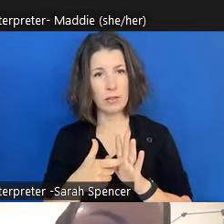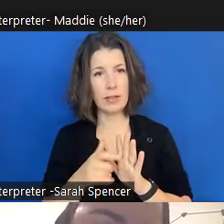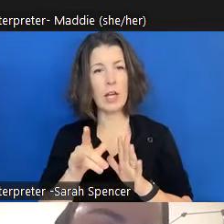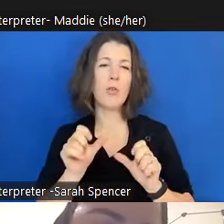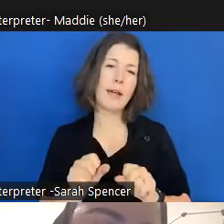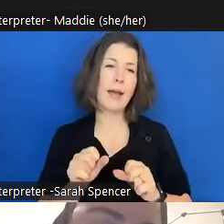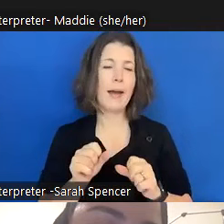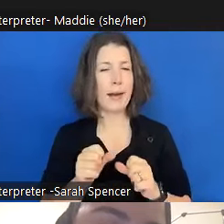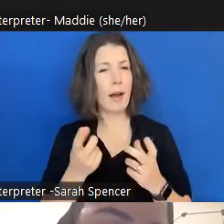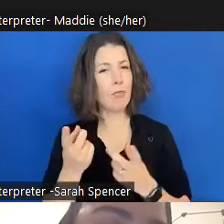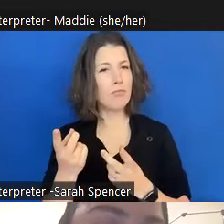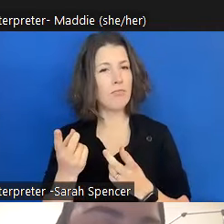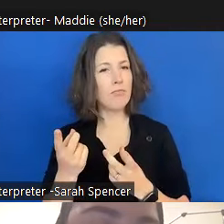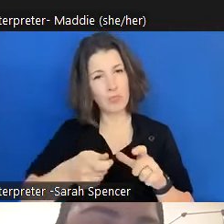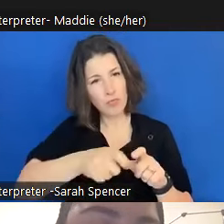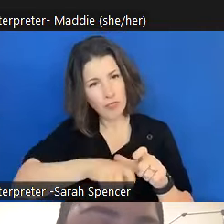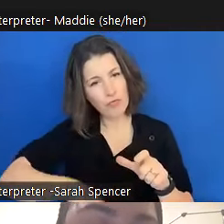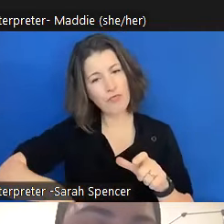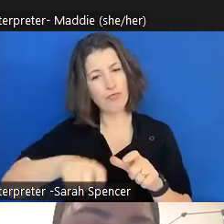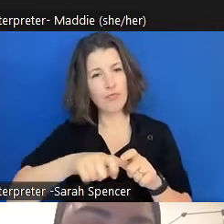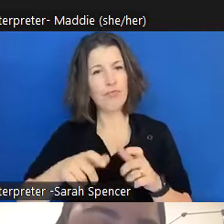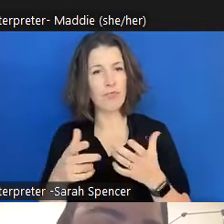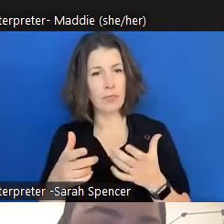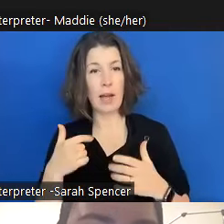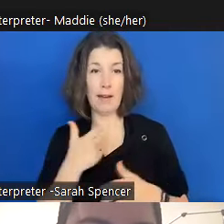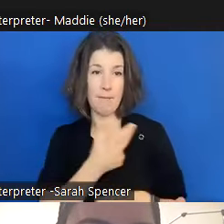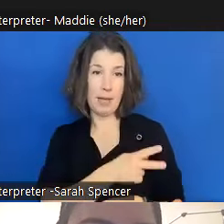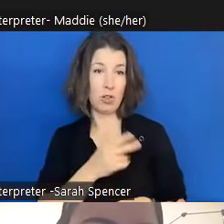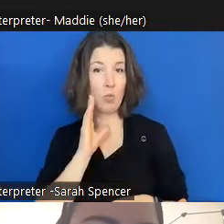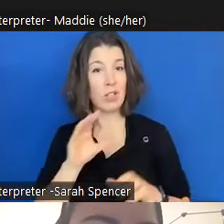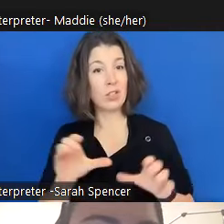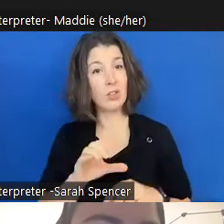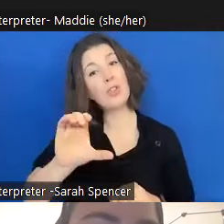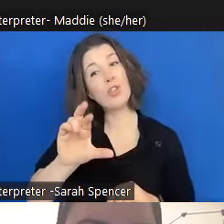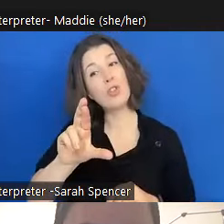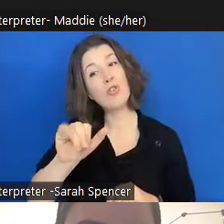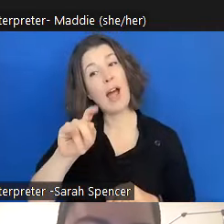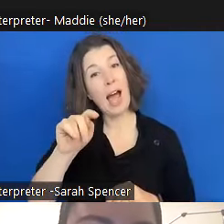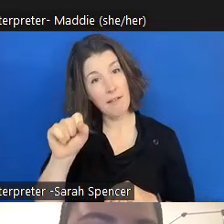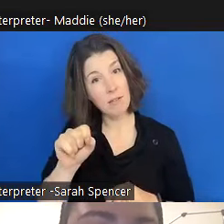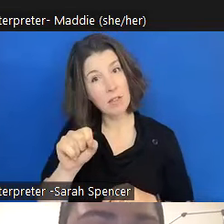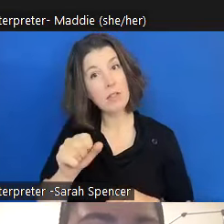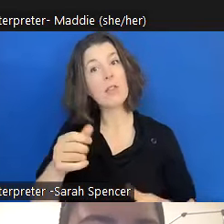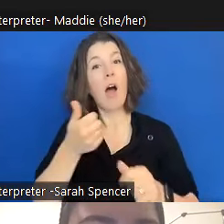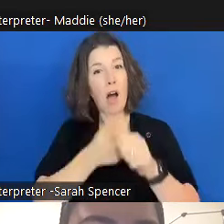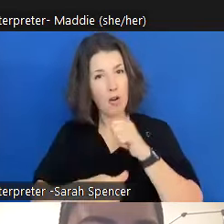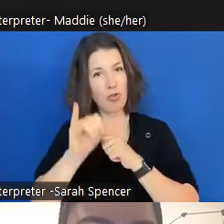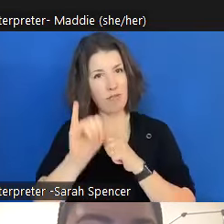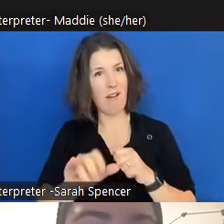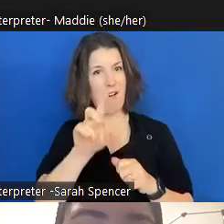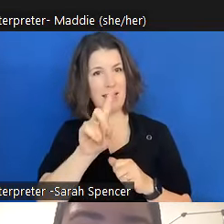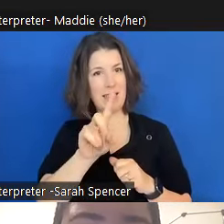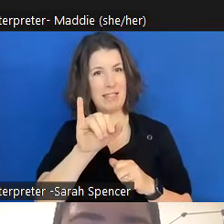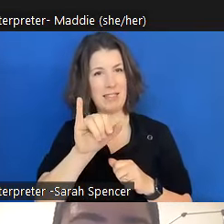do writing, and I have patients who will do crafts under a digital magnifier. And